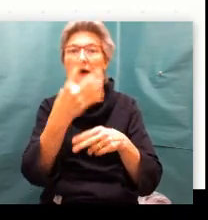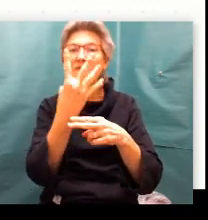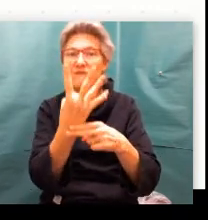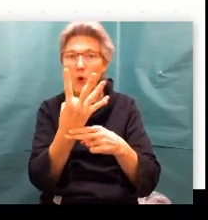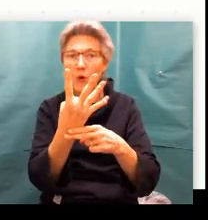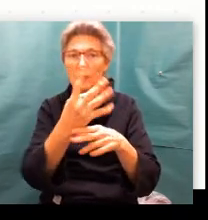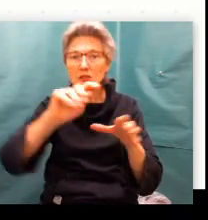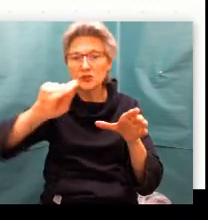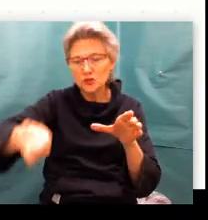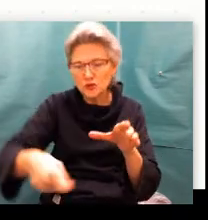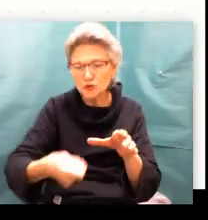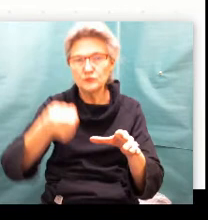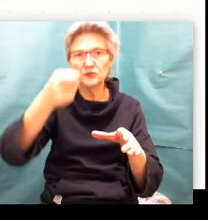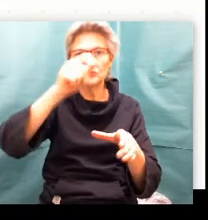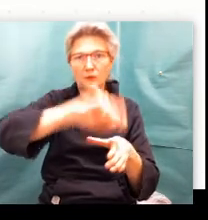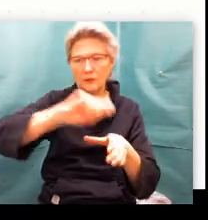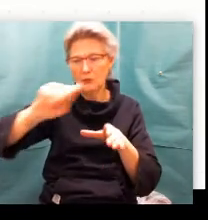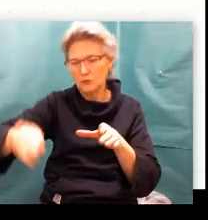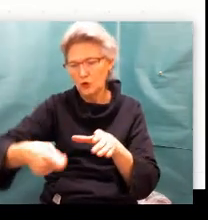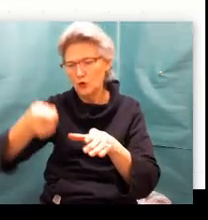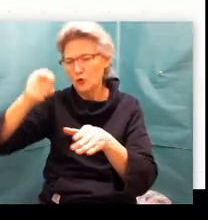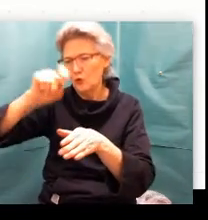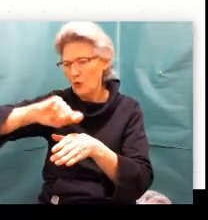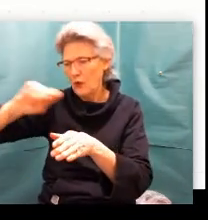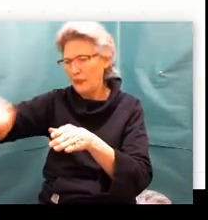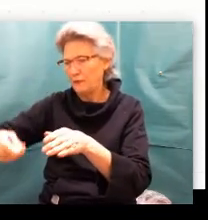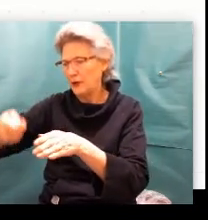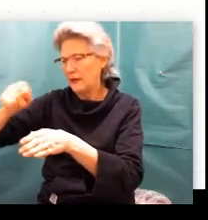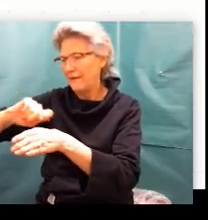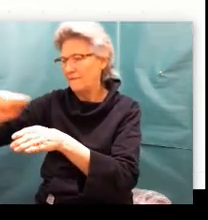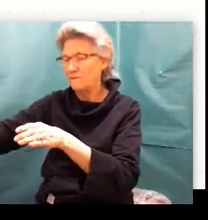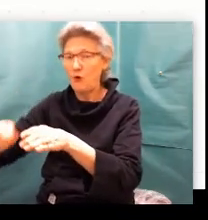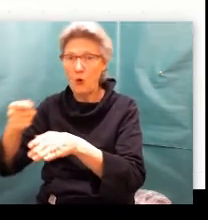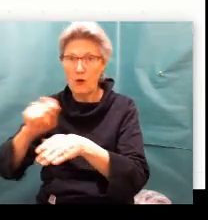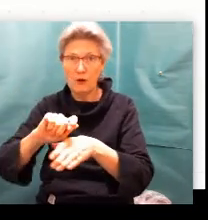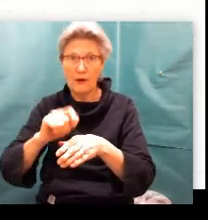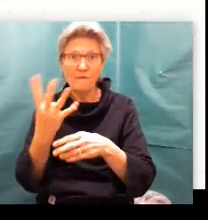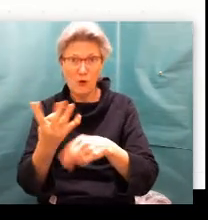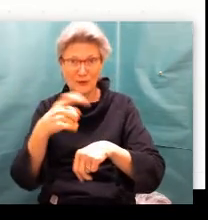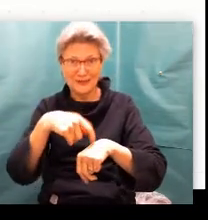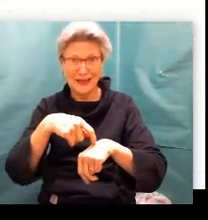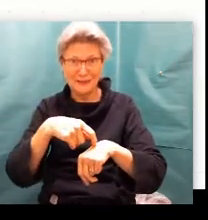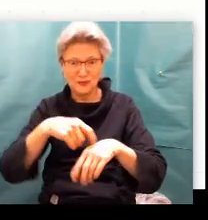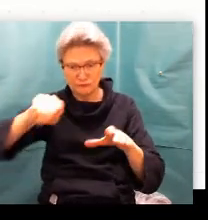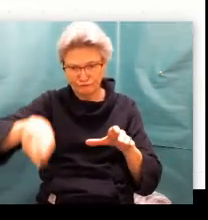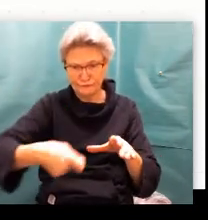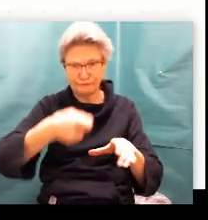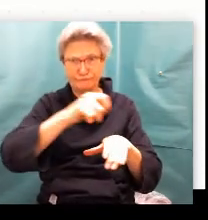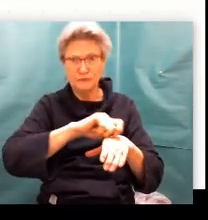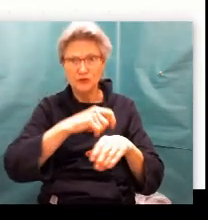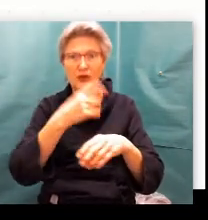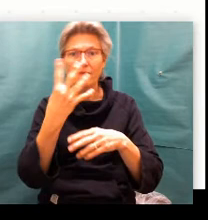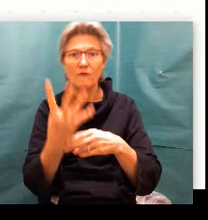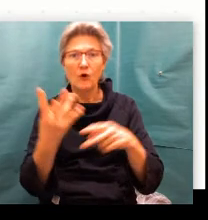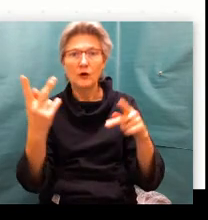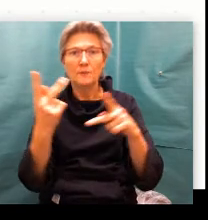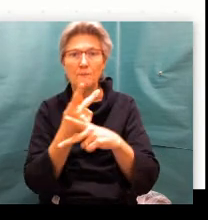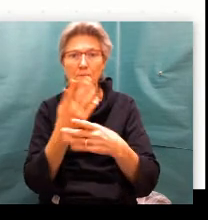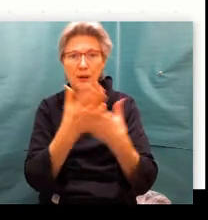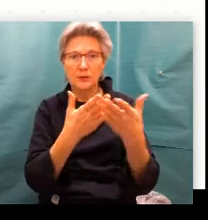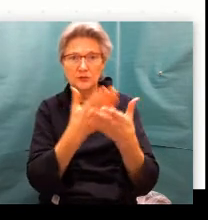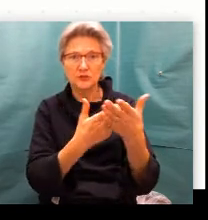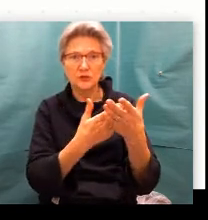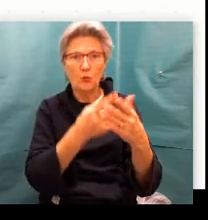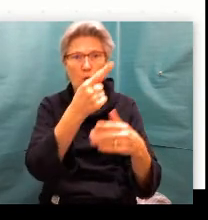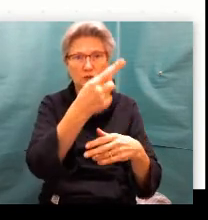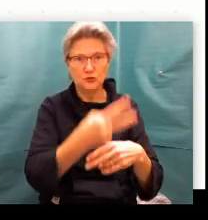4 scoops of 1/3, right? Because you'll see that I have 4 parts